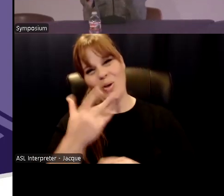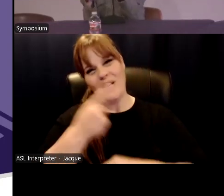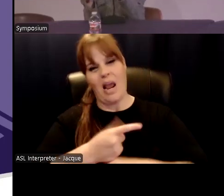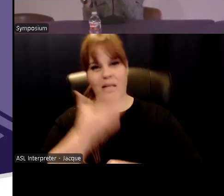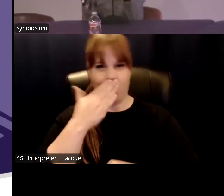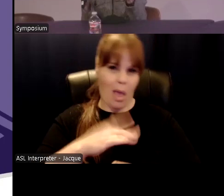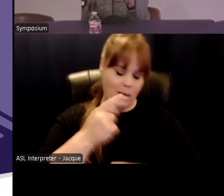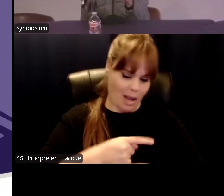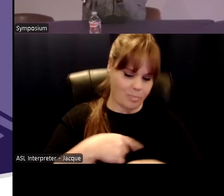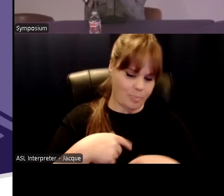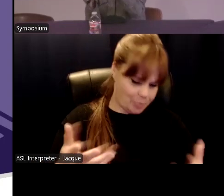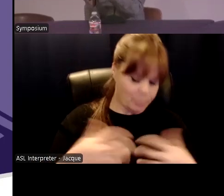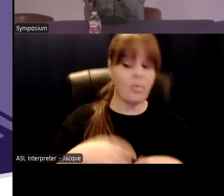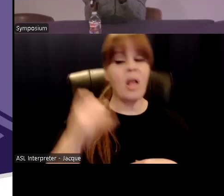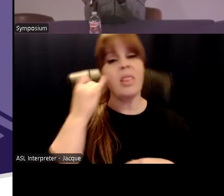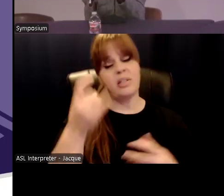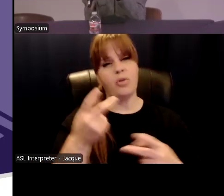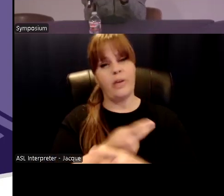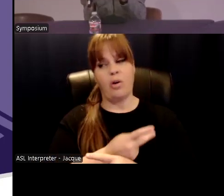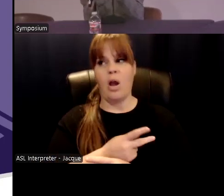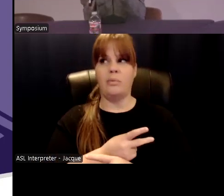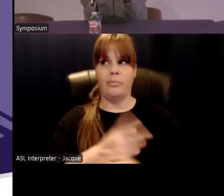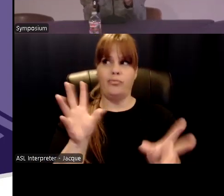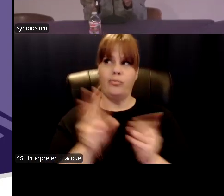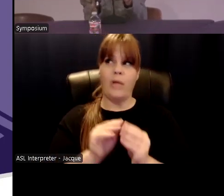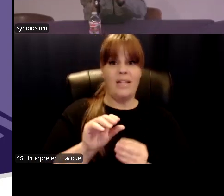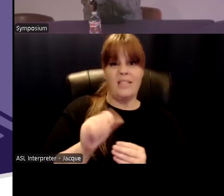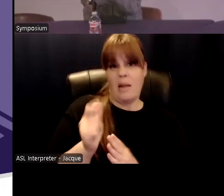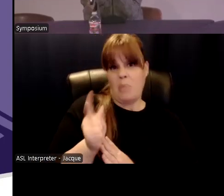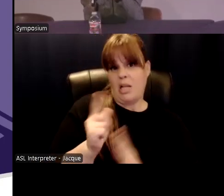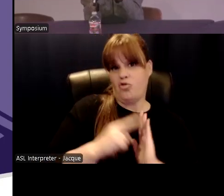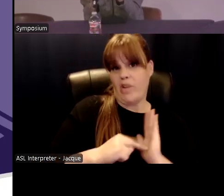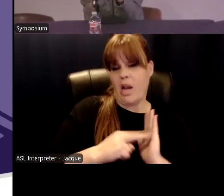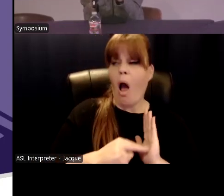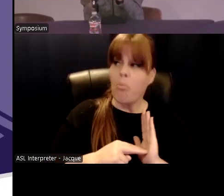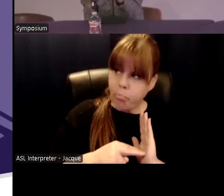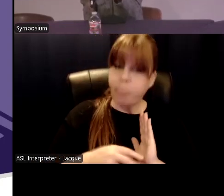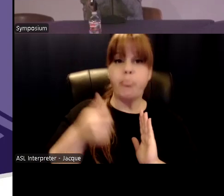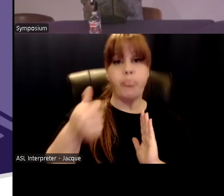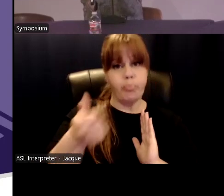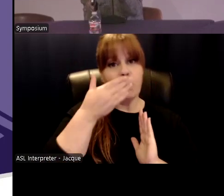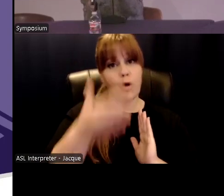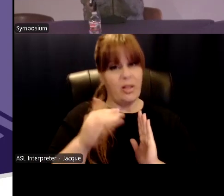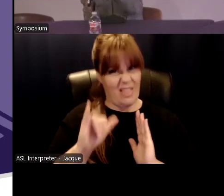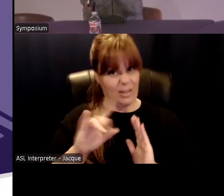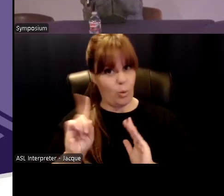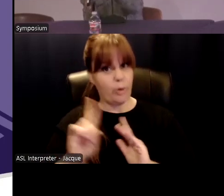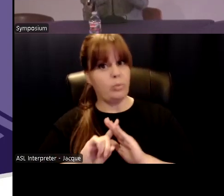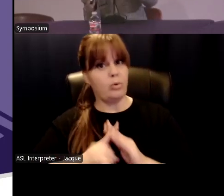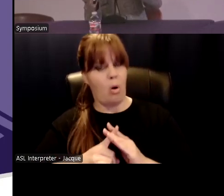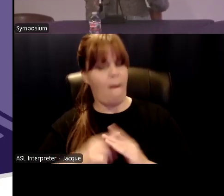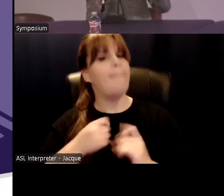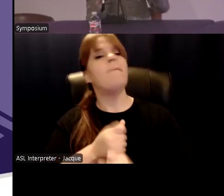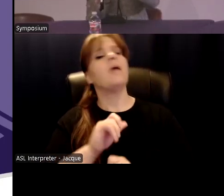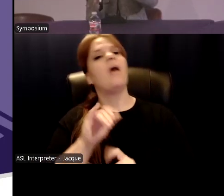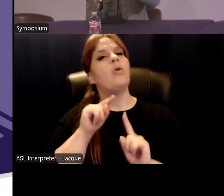let's say you figure that out to be 10 minutes. So that's a good thing. So that's where you're starting. And make that the goal that you're going